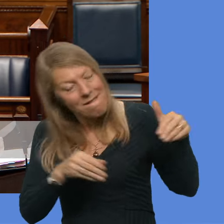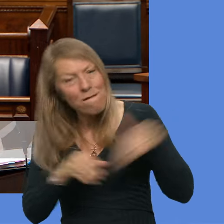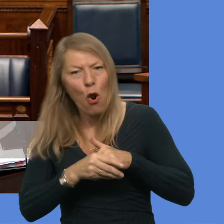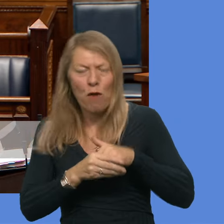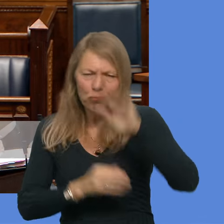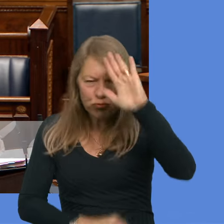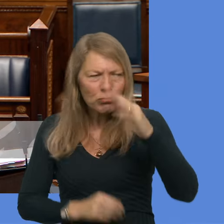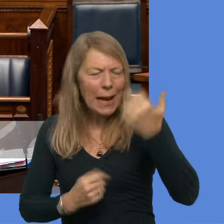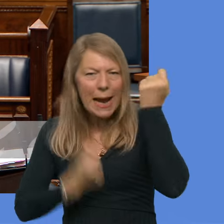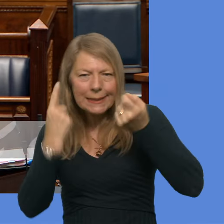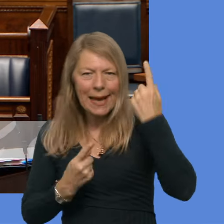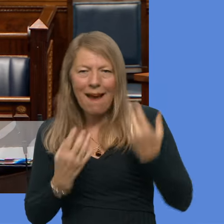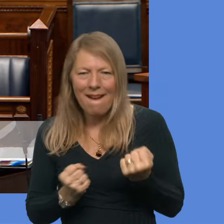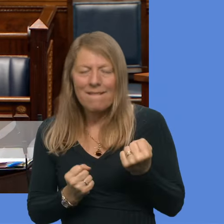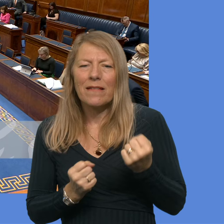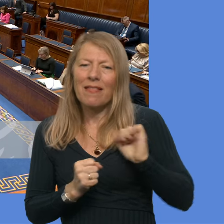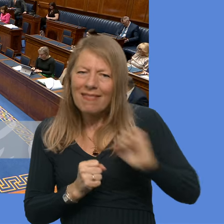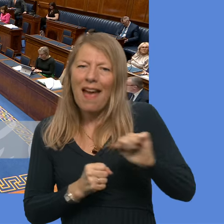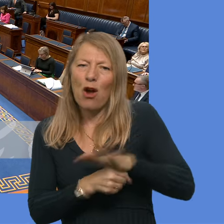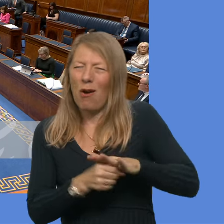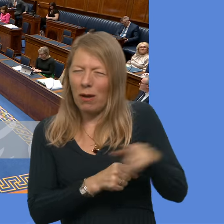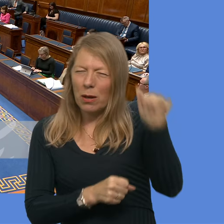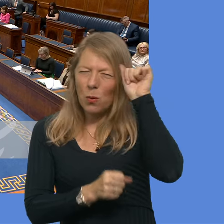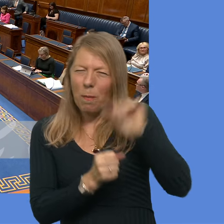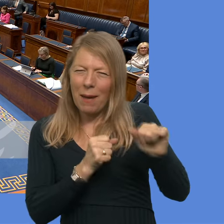specific area, then the better the outcome will be. Orla Flynn.